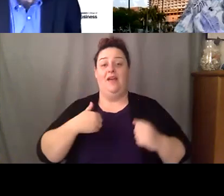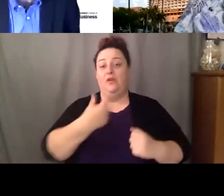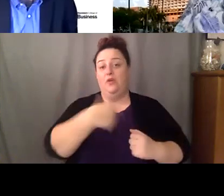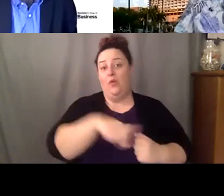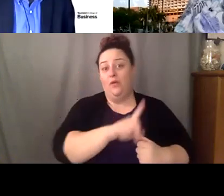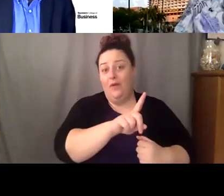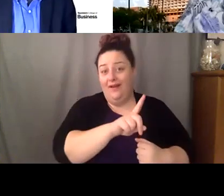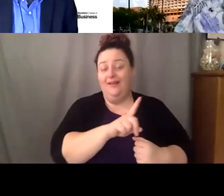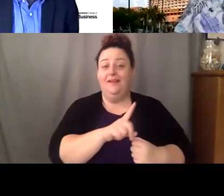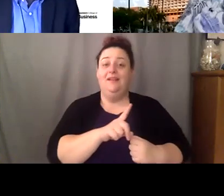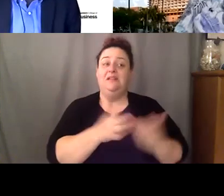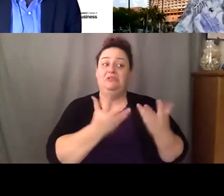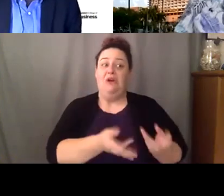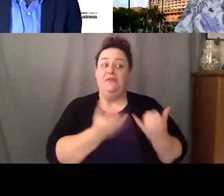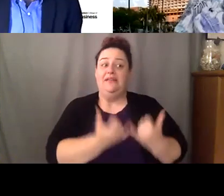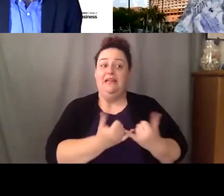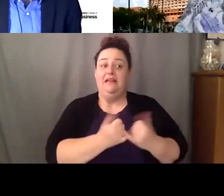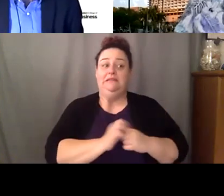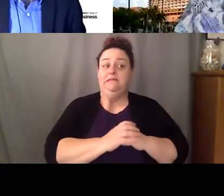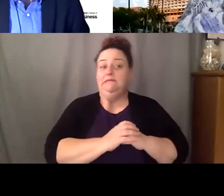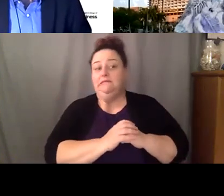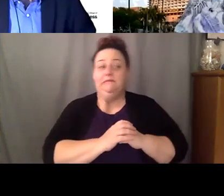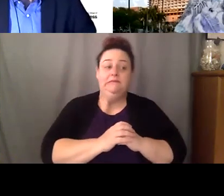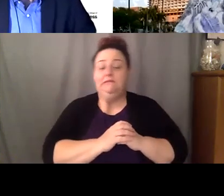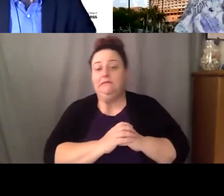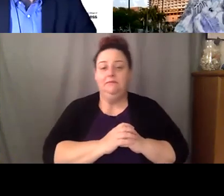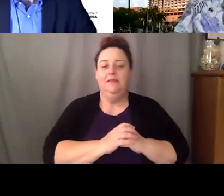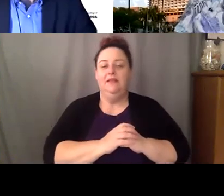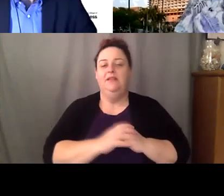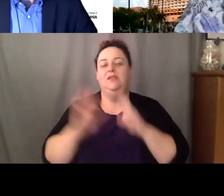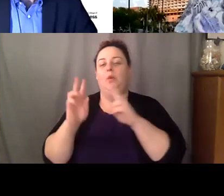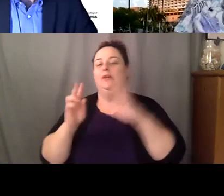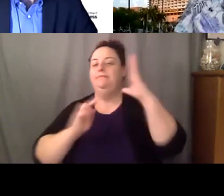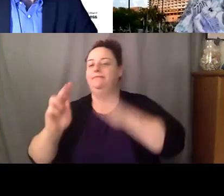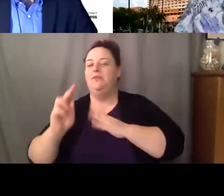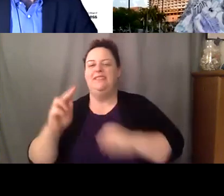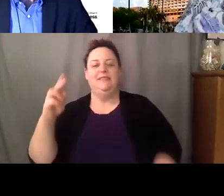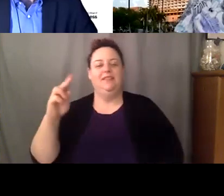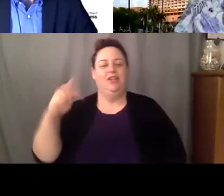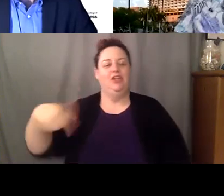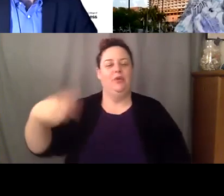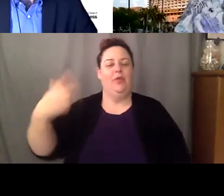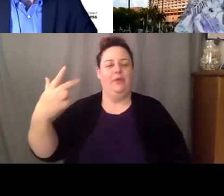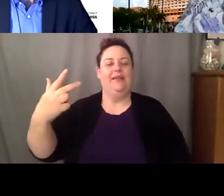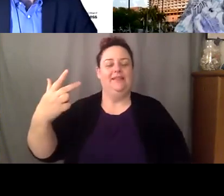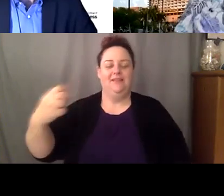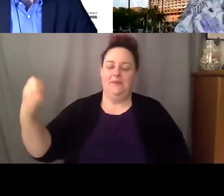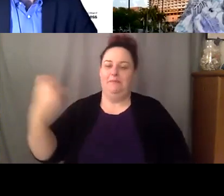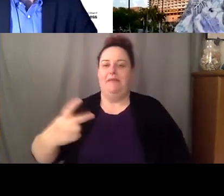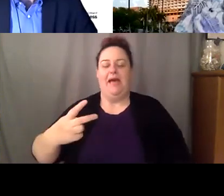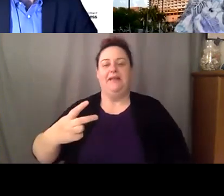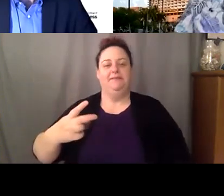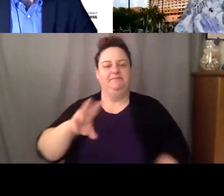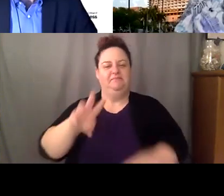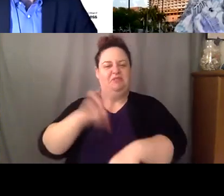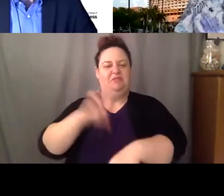of soft right now. So we're looking into Q3 to be back to somewhat